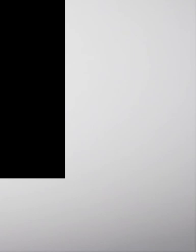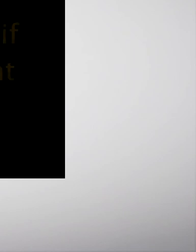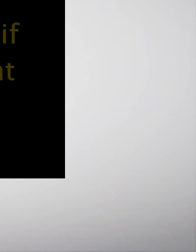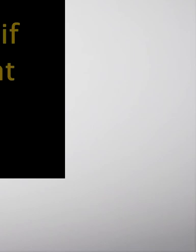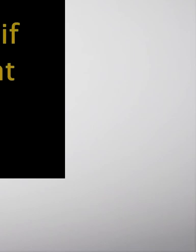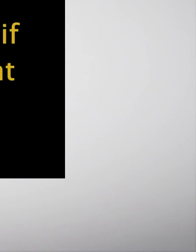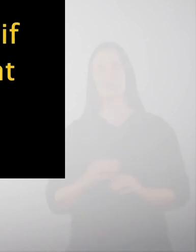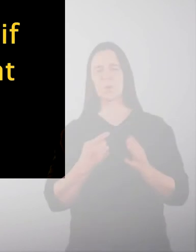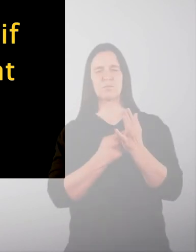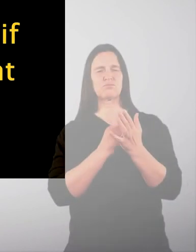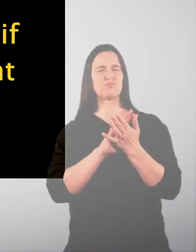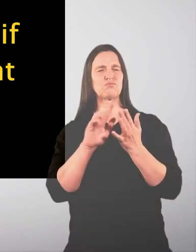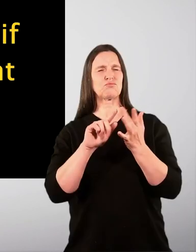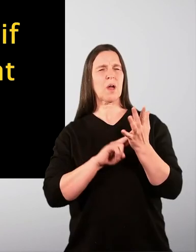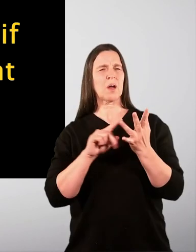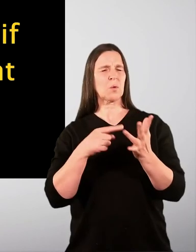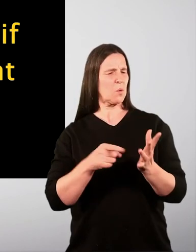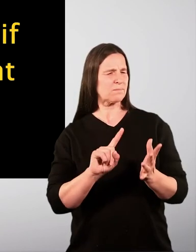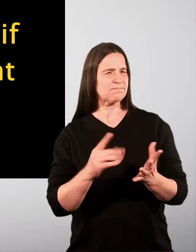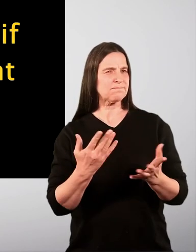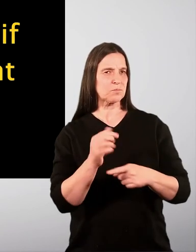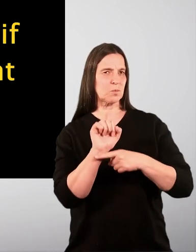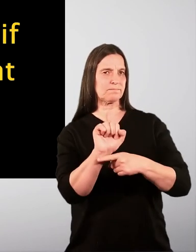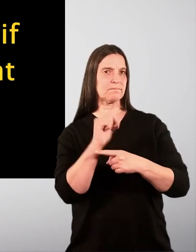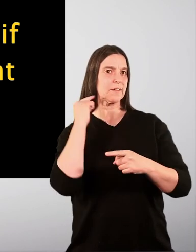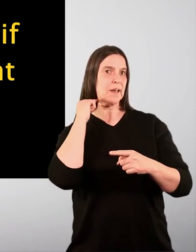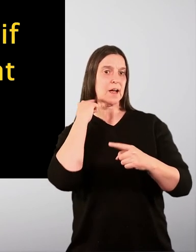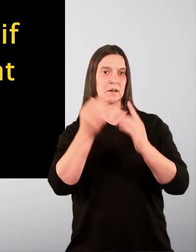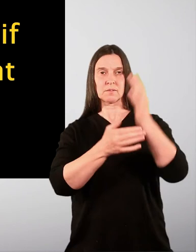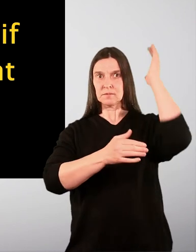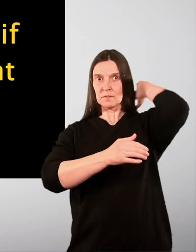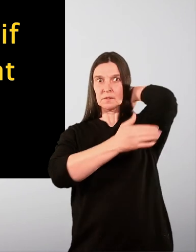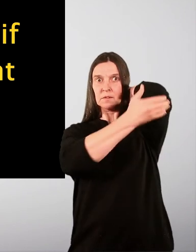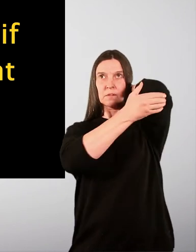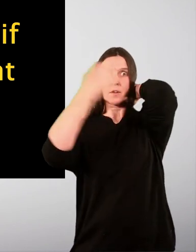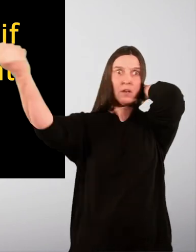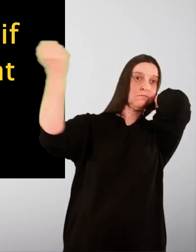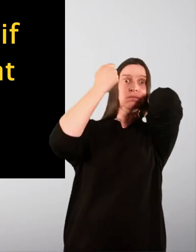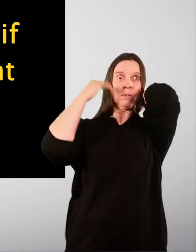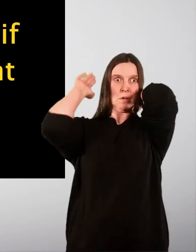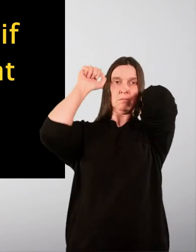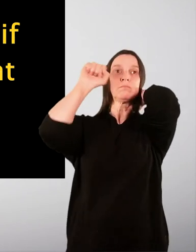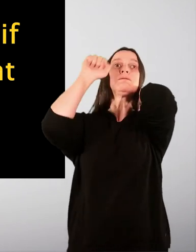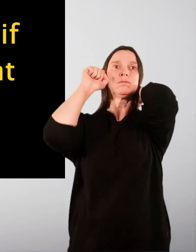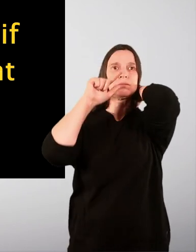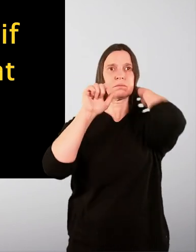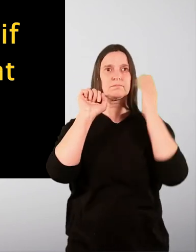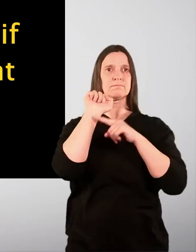The Rhino allows you to protect your head against incoming blows, while enabling you to respond with reasonable force if